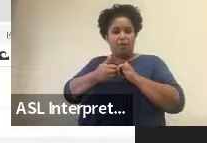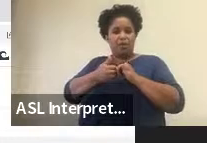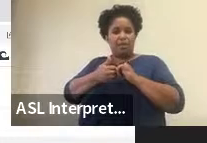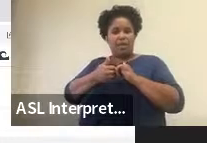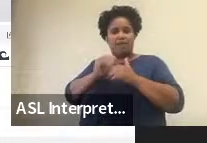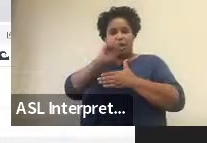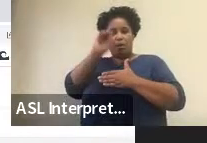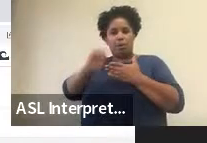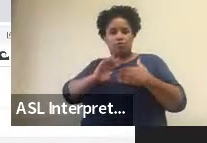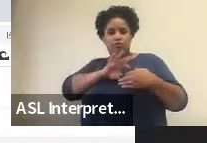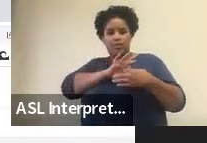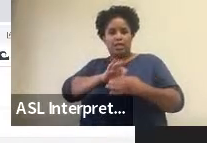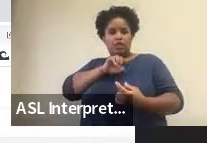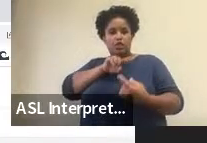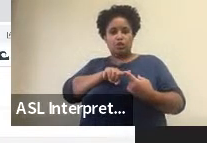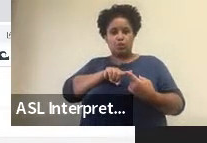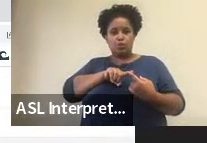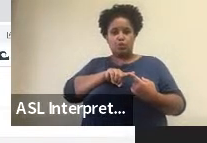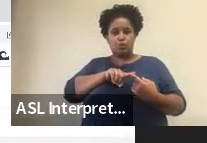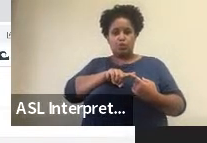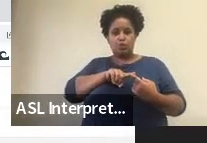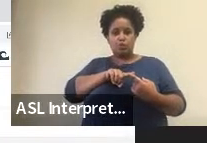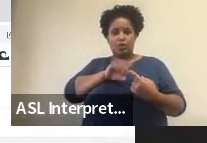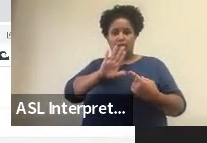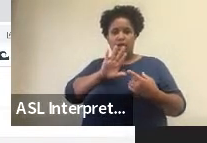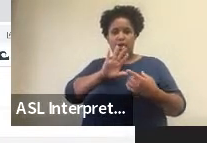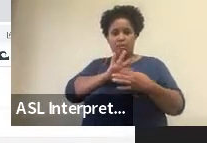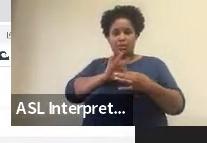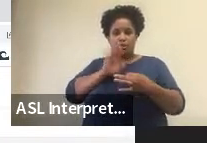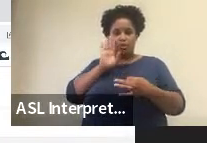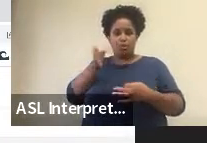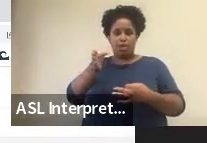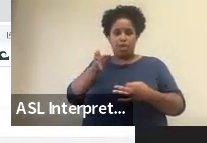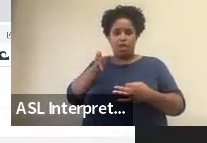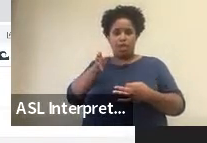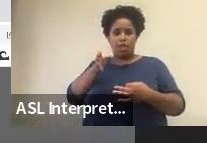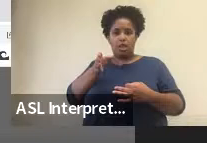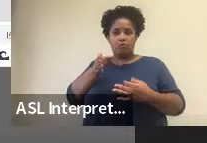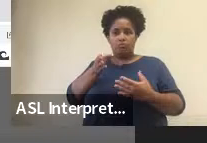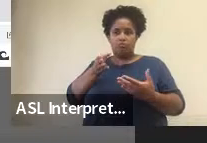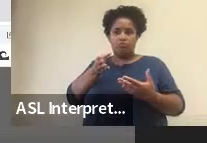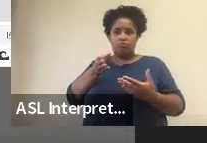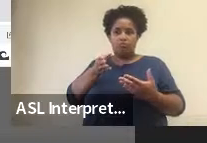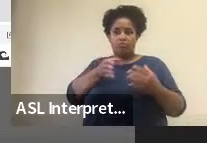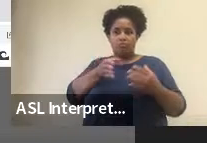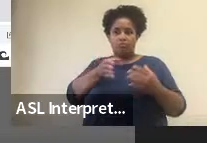outcomes as to what their actual message will bring to them.